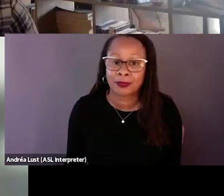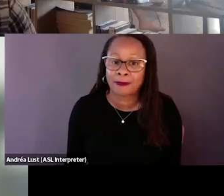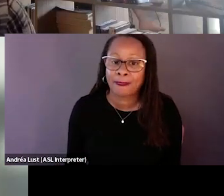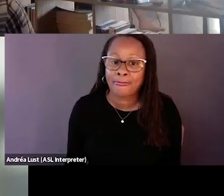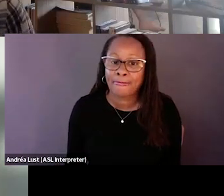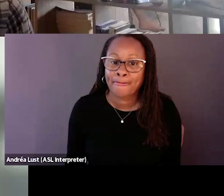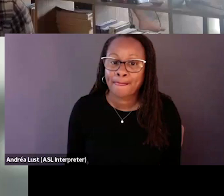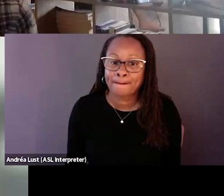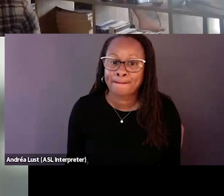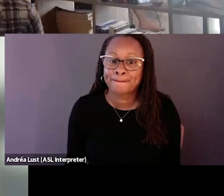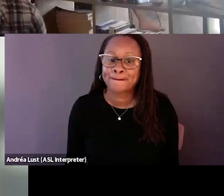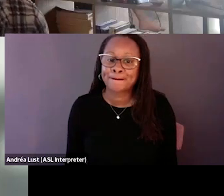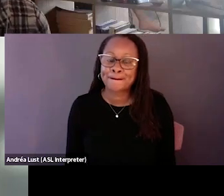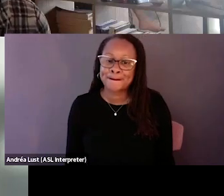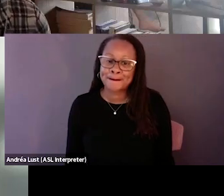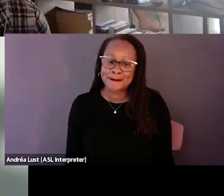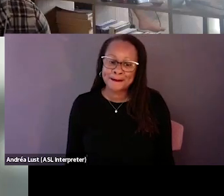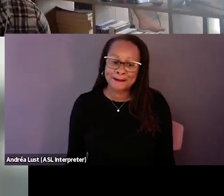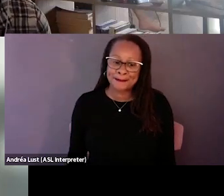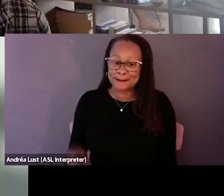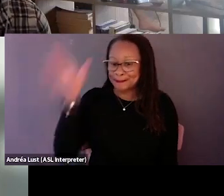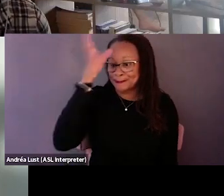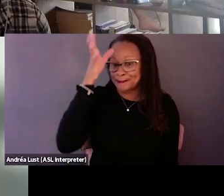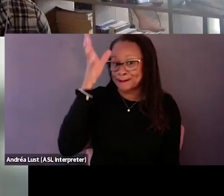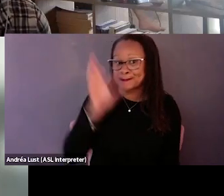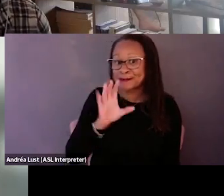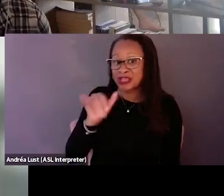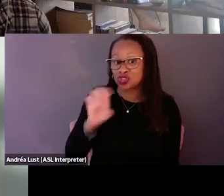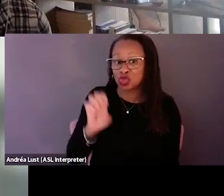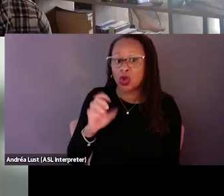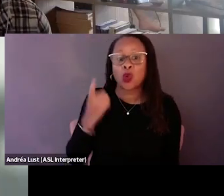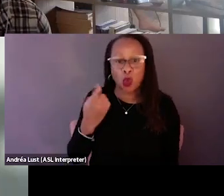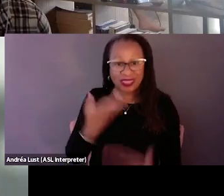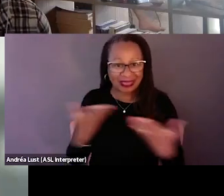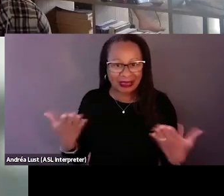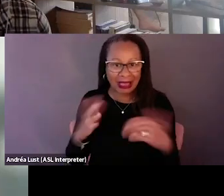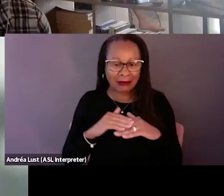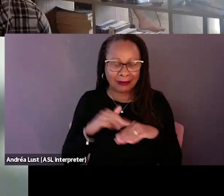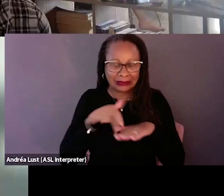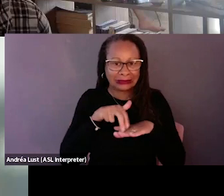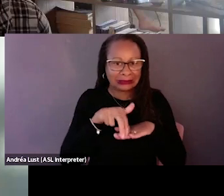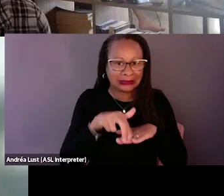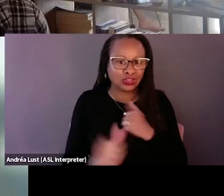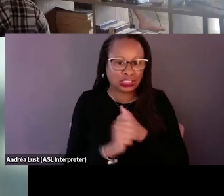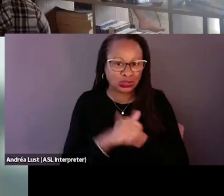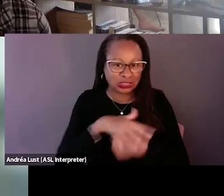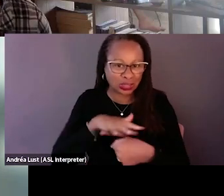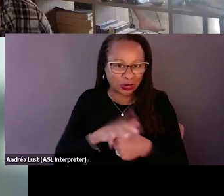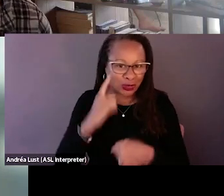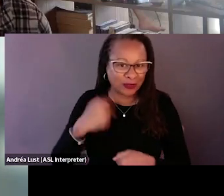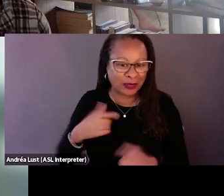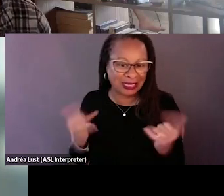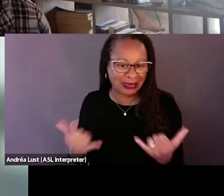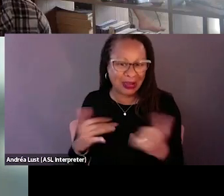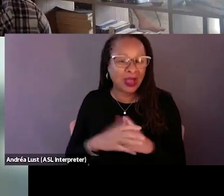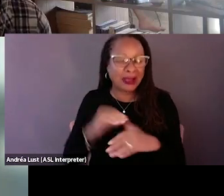Well, I think one thing that I'm treading on dangerous territory now. One